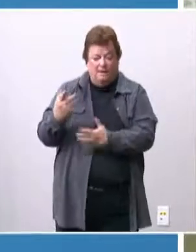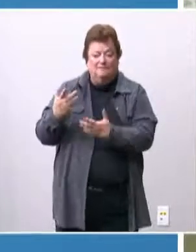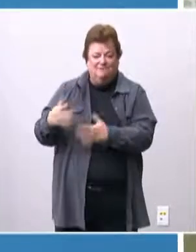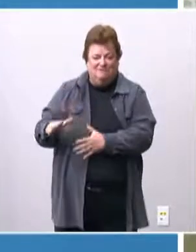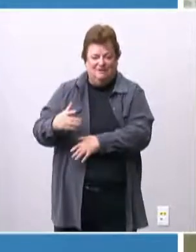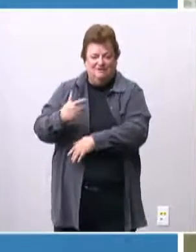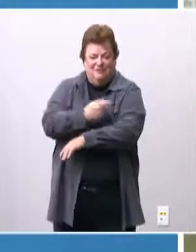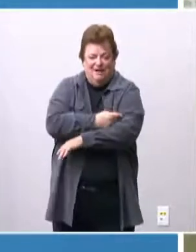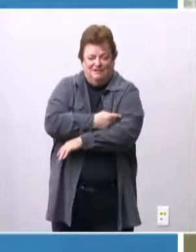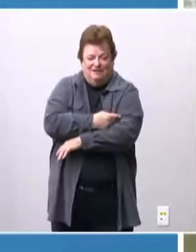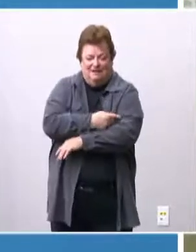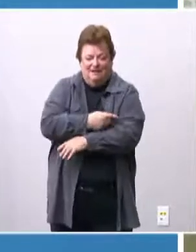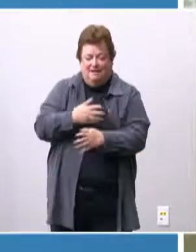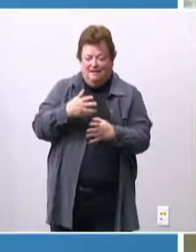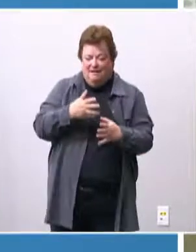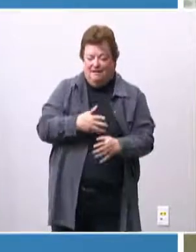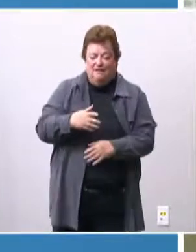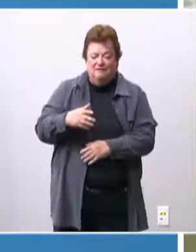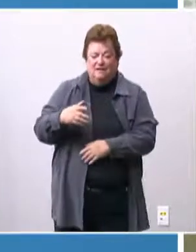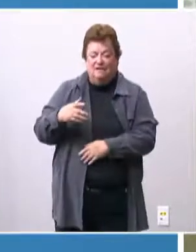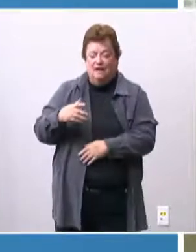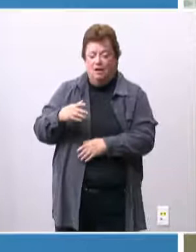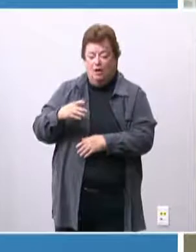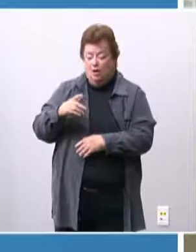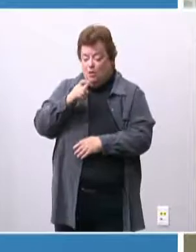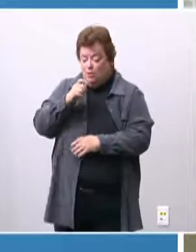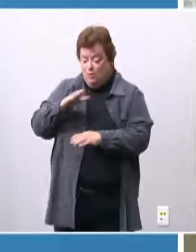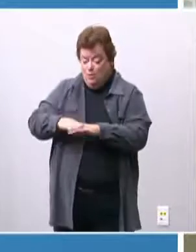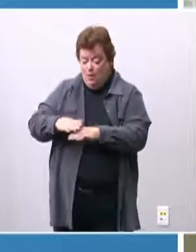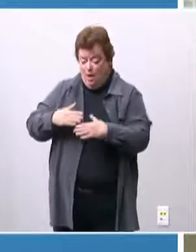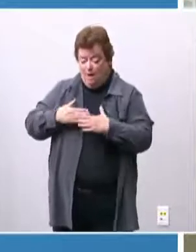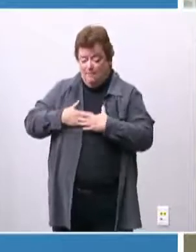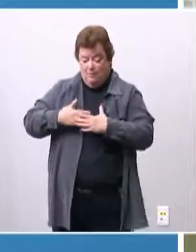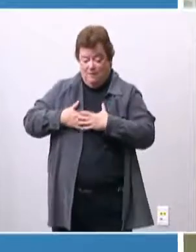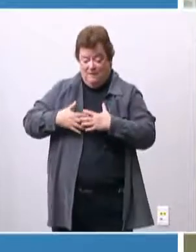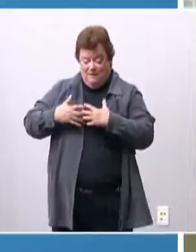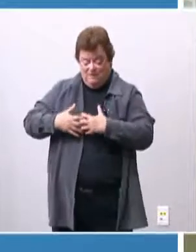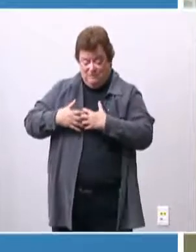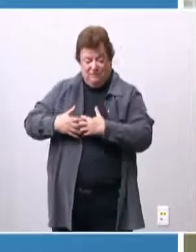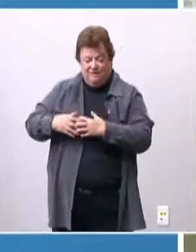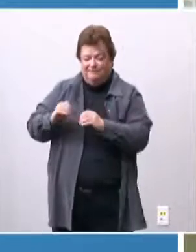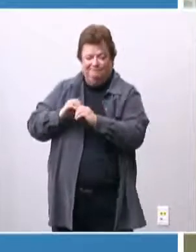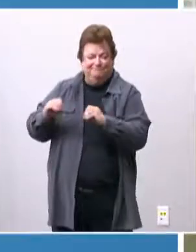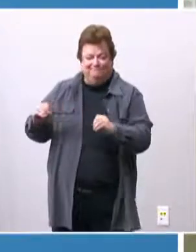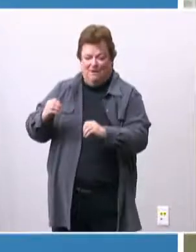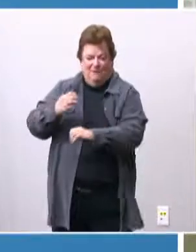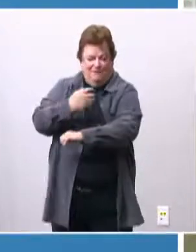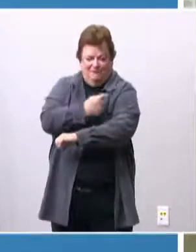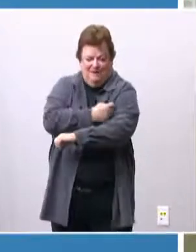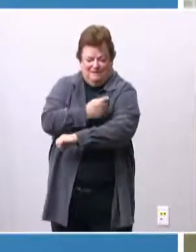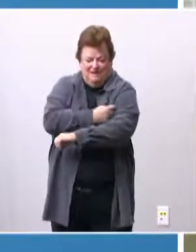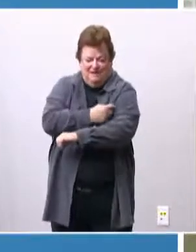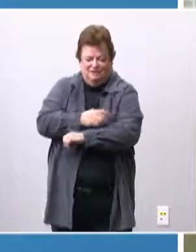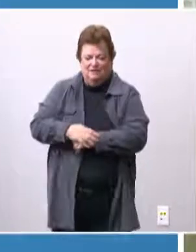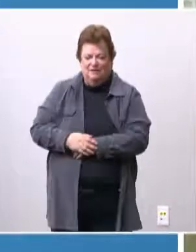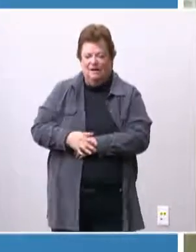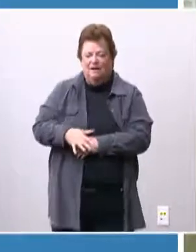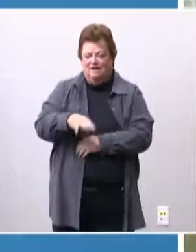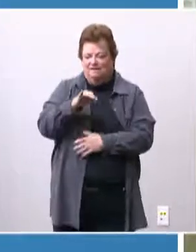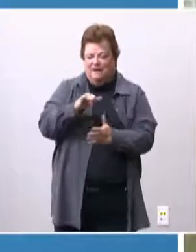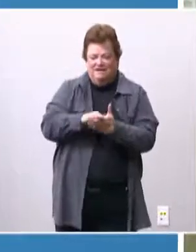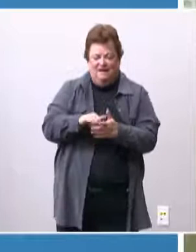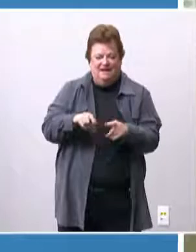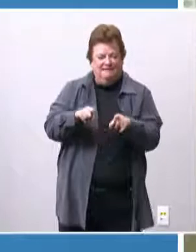vaccinated. And out of the 12 on ventilators, none of them are vaccinated. And you can find that same, set of